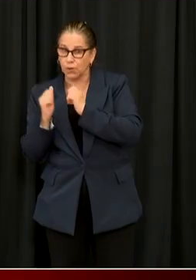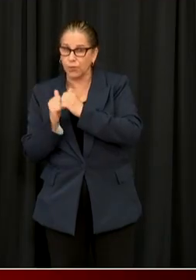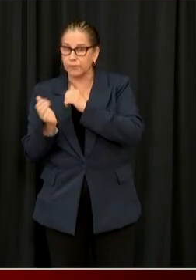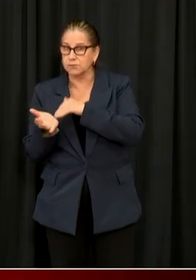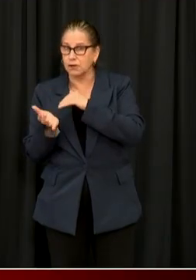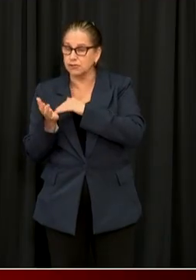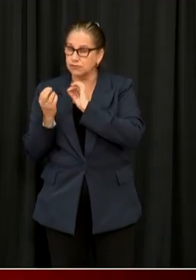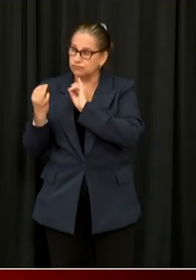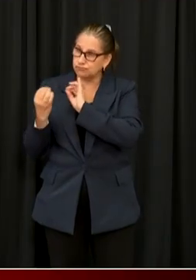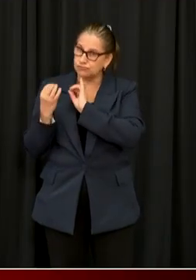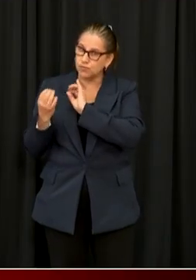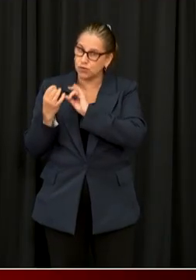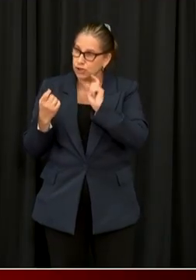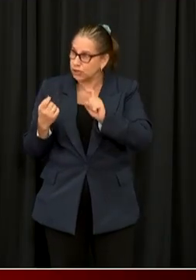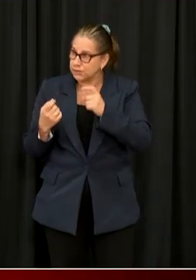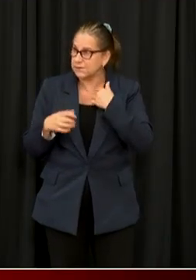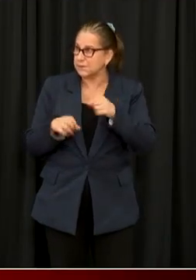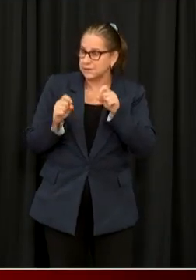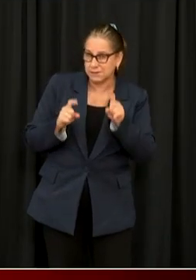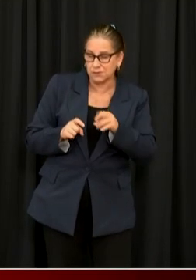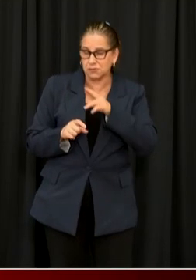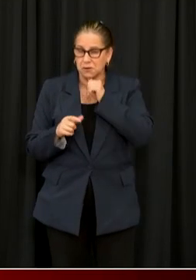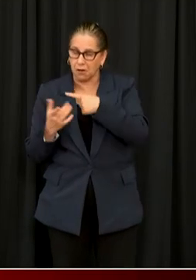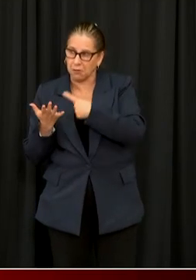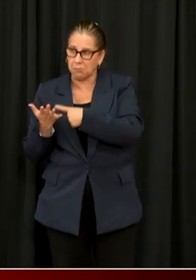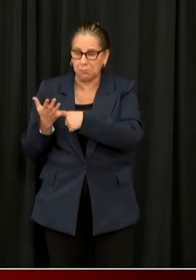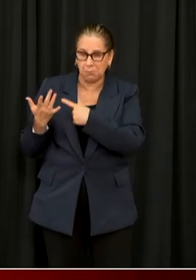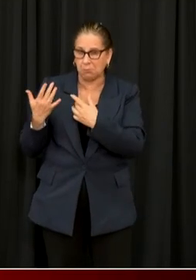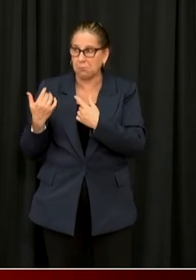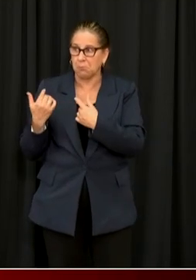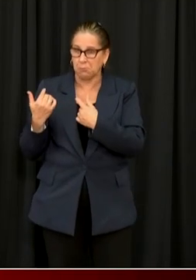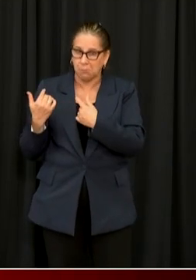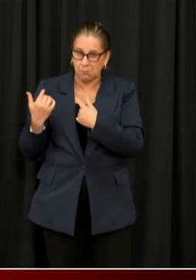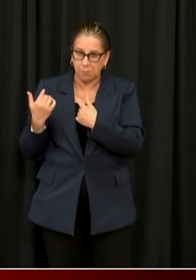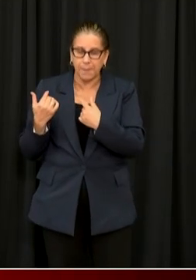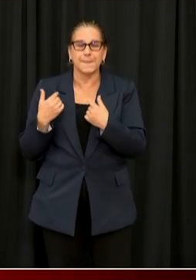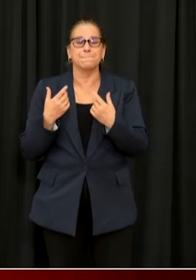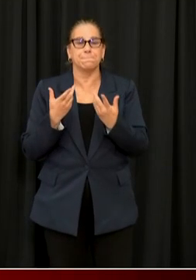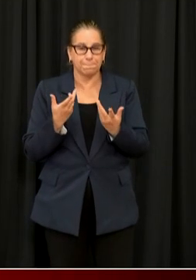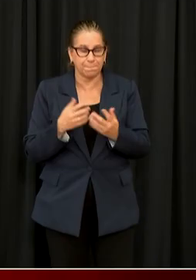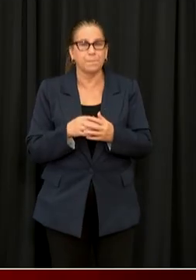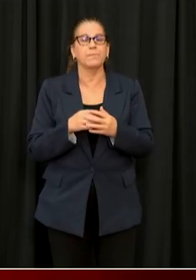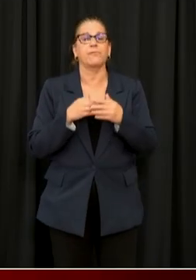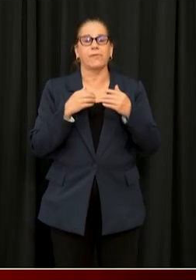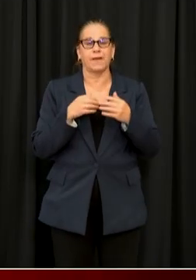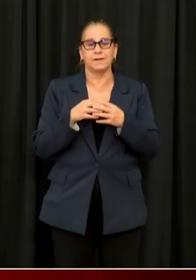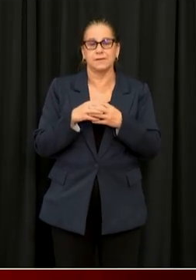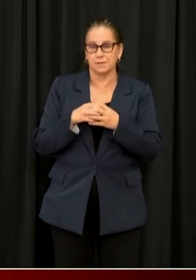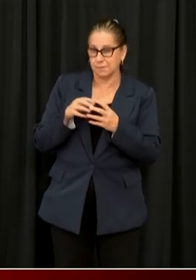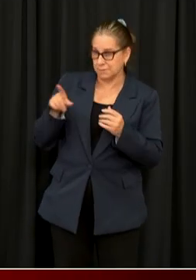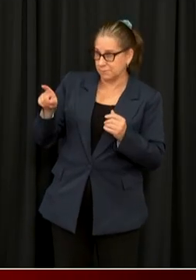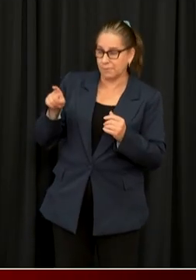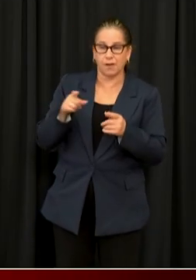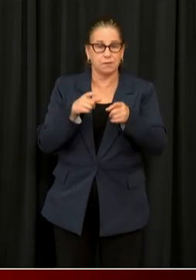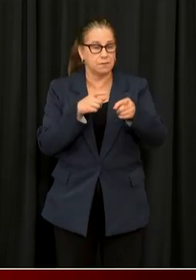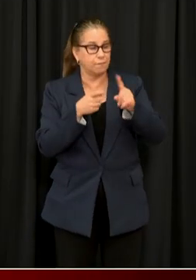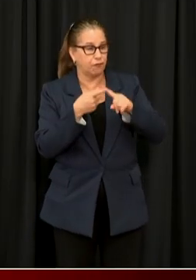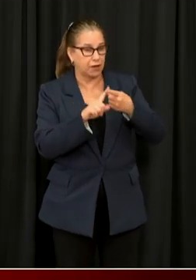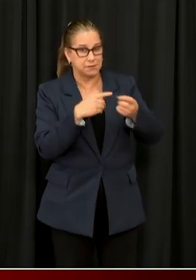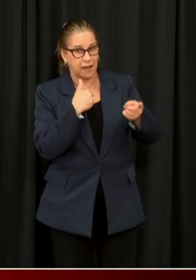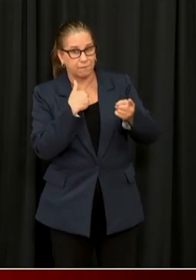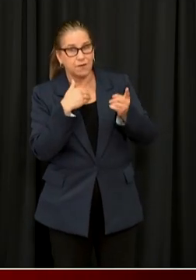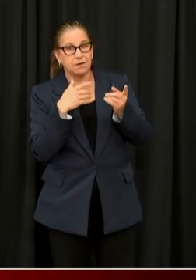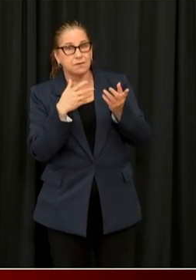for COVID-19. We've done outreach to healthcare providers in the community to ensure that they have the capacity to offer testing in